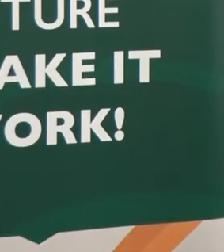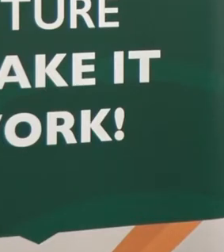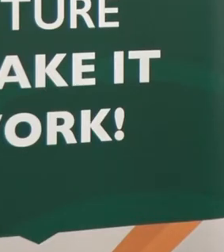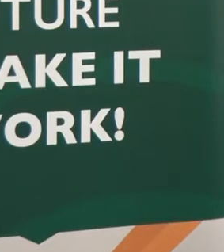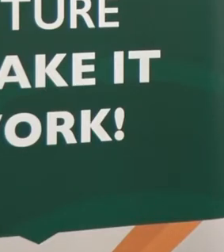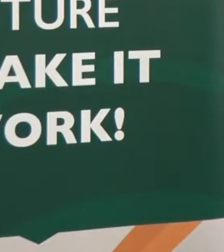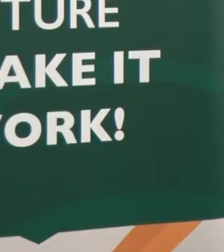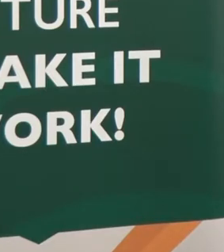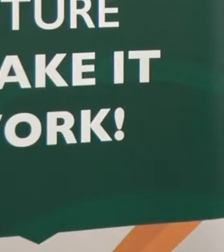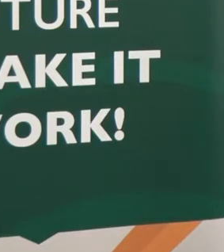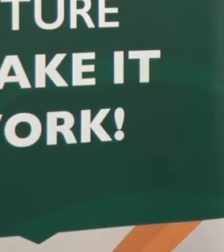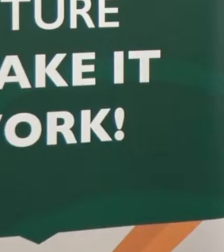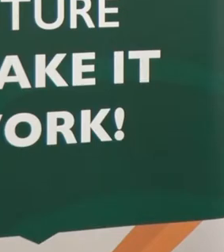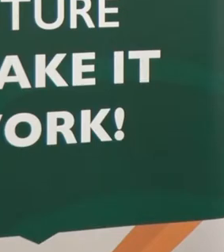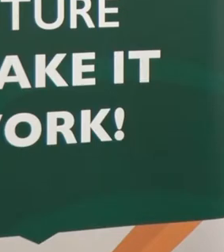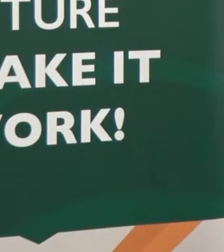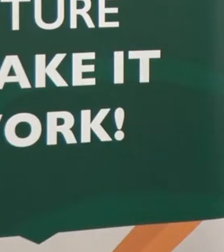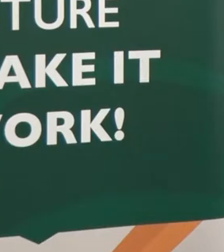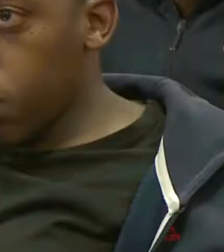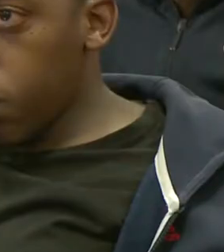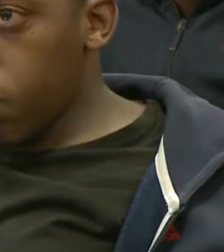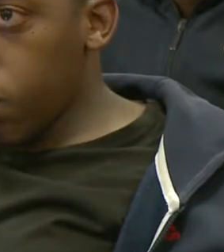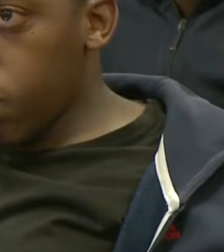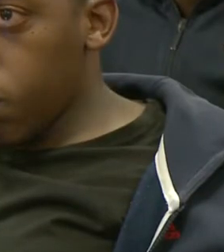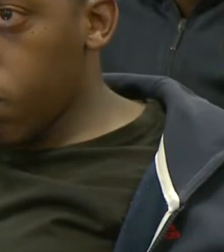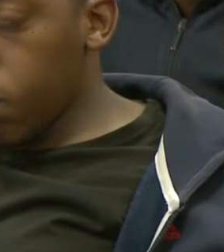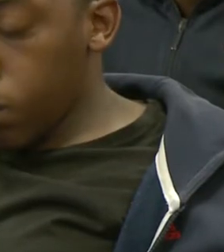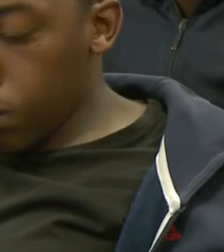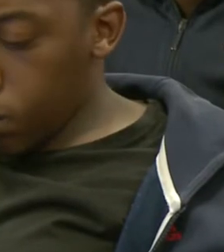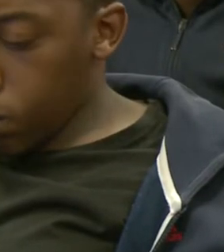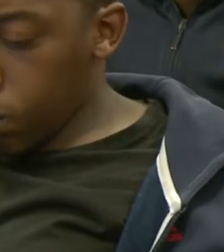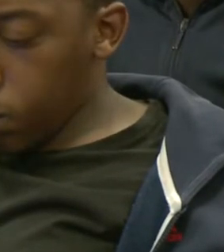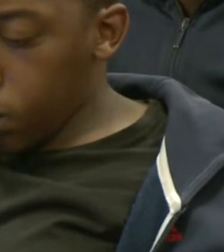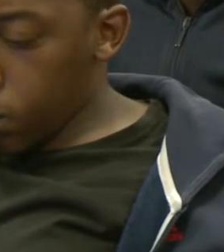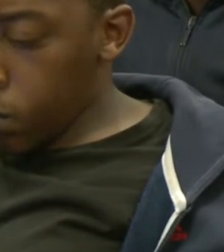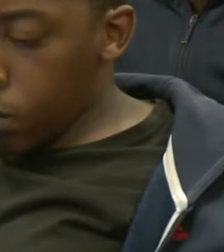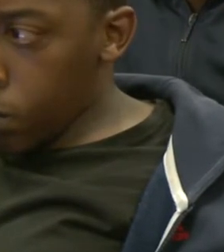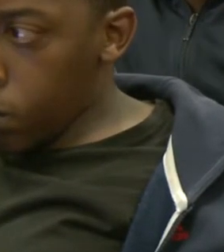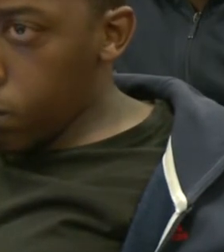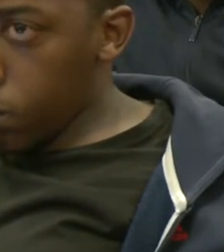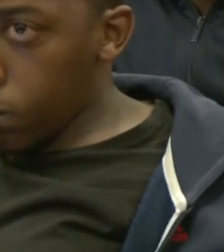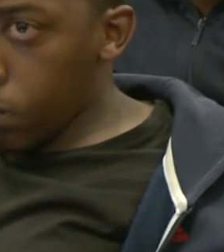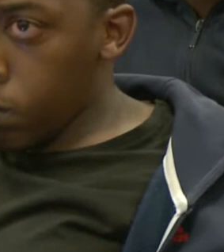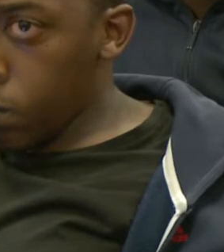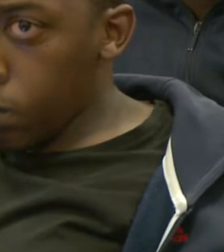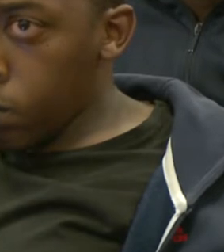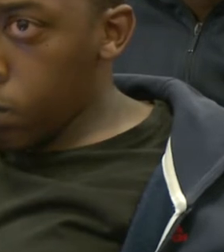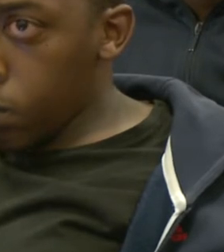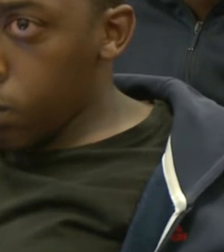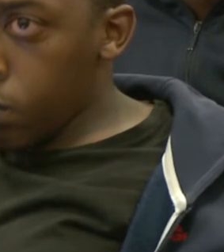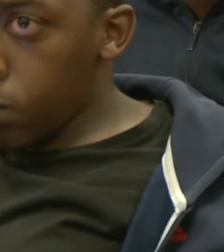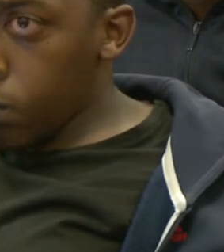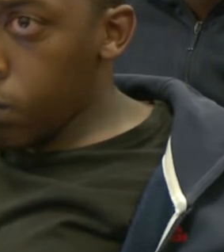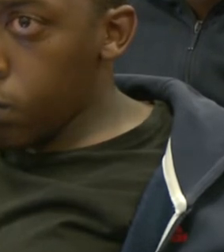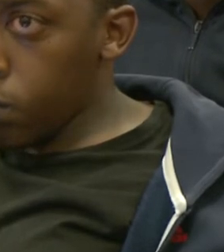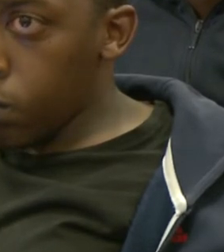disabilities, because when you have just one sign for a wheelchair, it doesn't show that you're also accepting other disabilities.